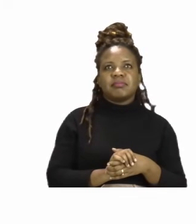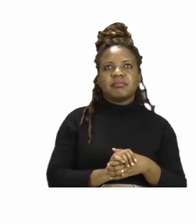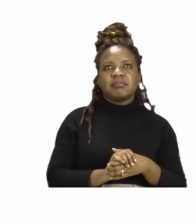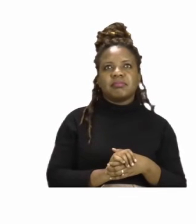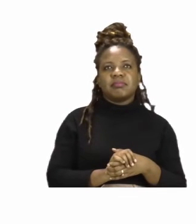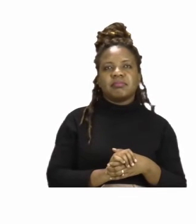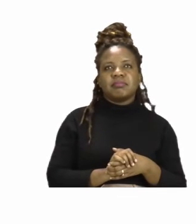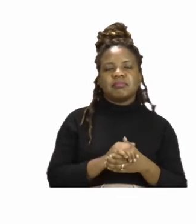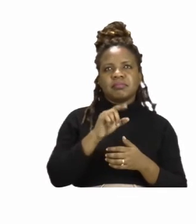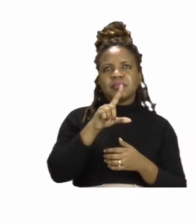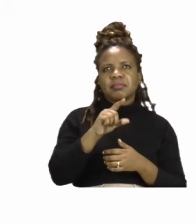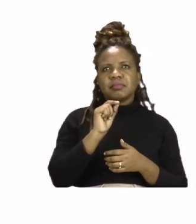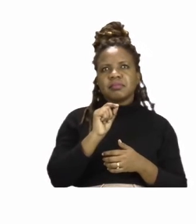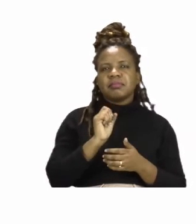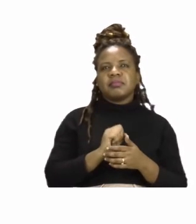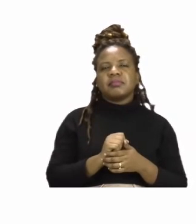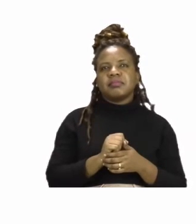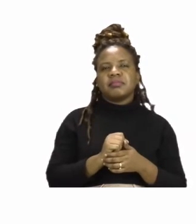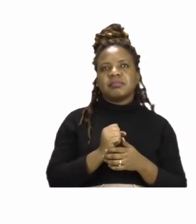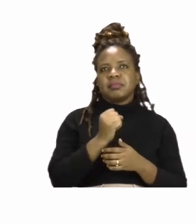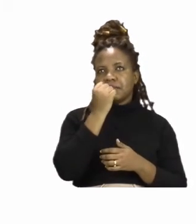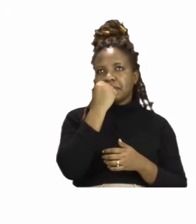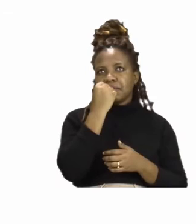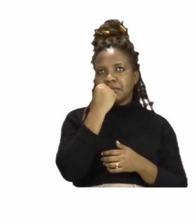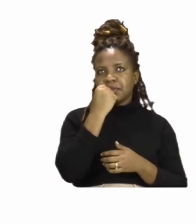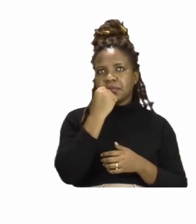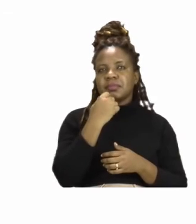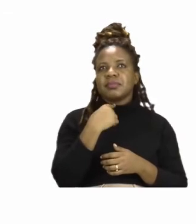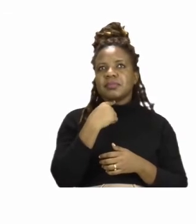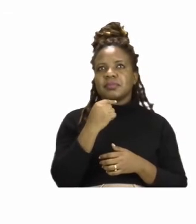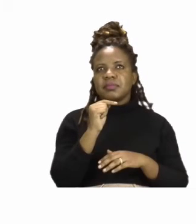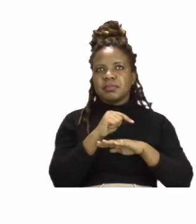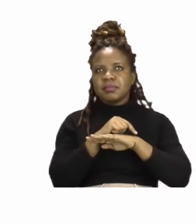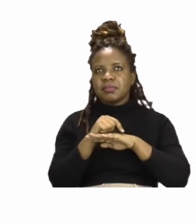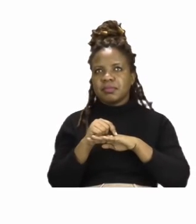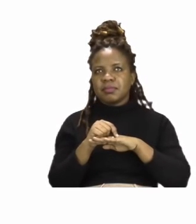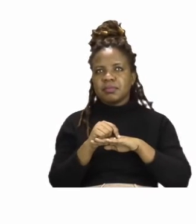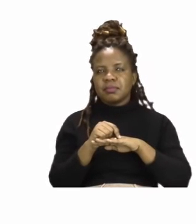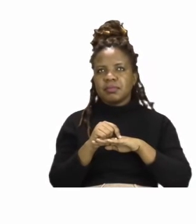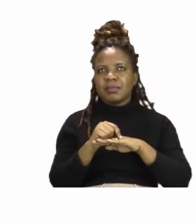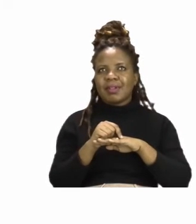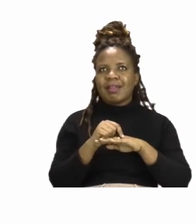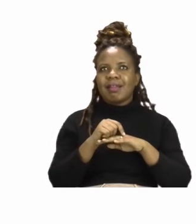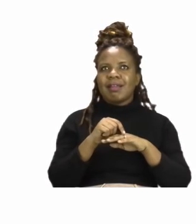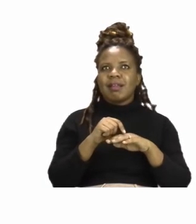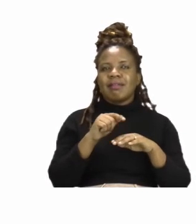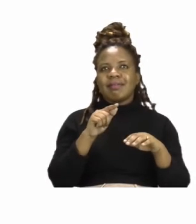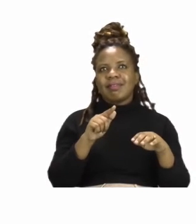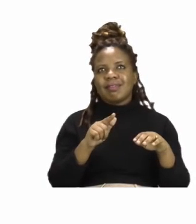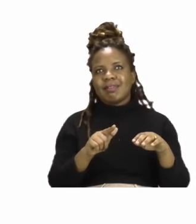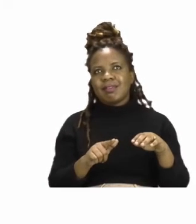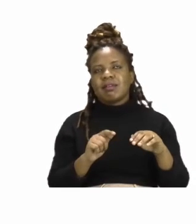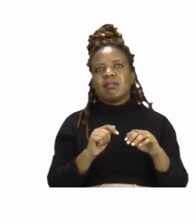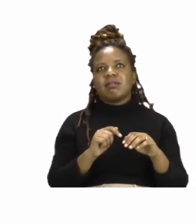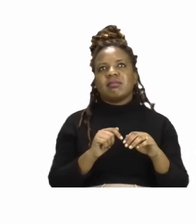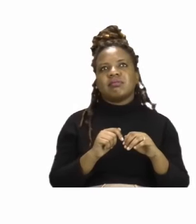says, the apple is dash than the strawberry. So in this case,